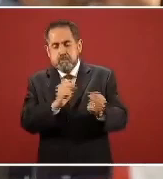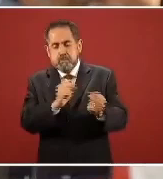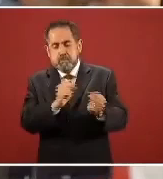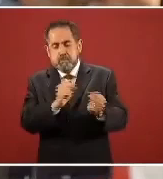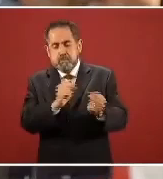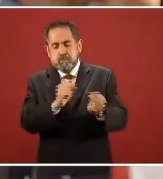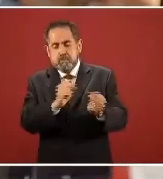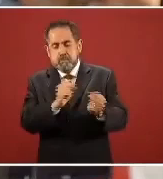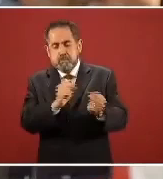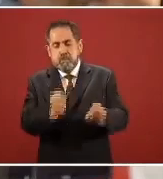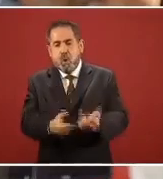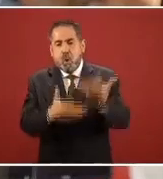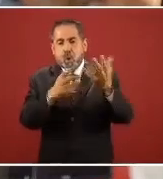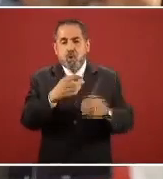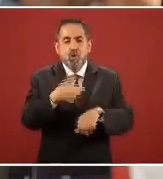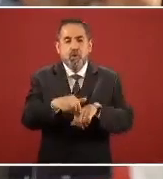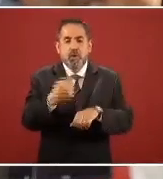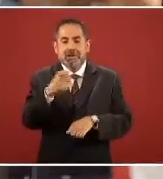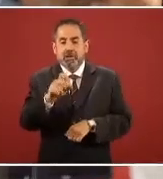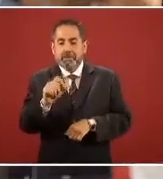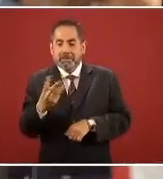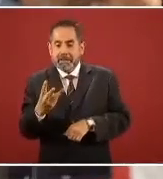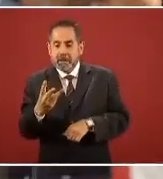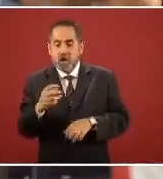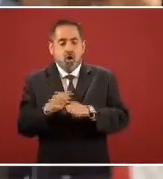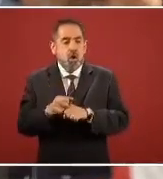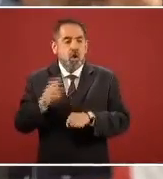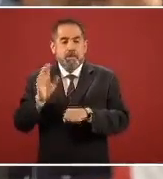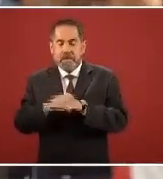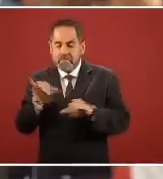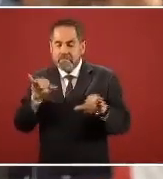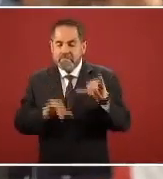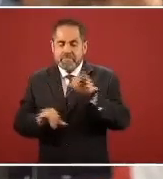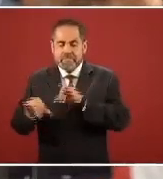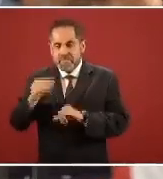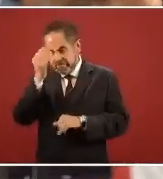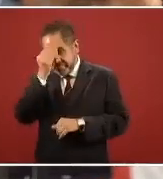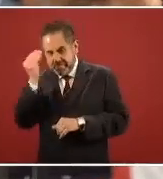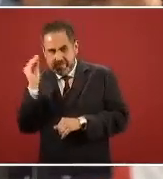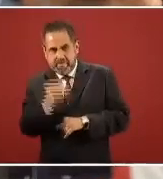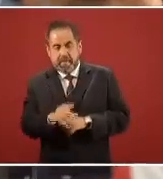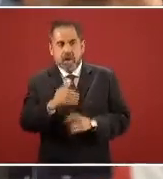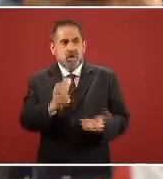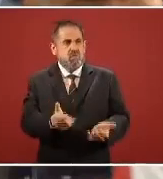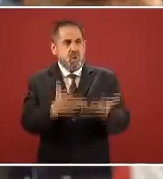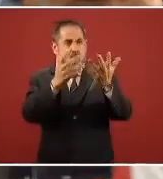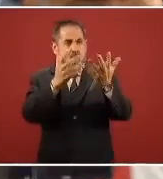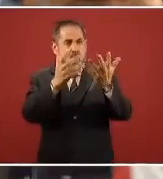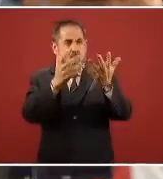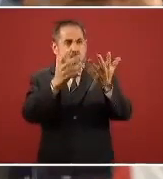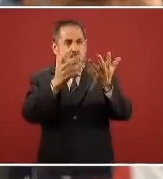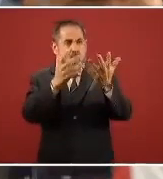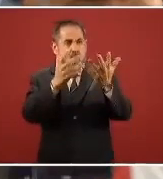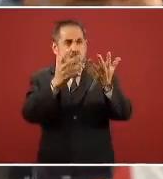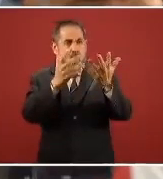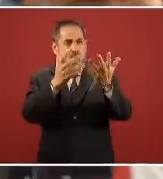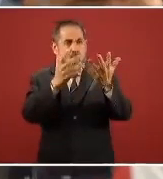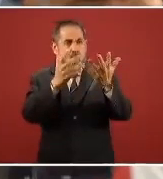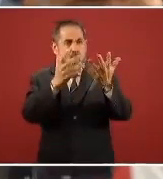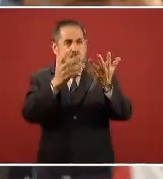something Terras Hill. A través de la inyección de químicos, esto para bajar recursos del Fondim. And